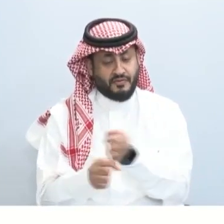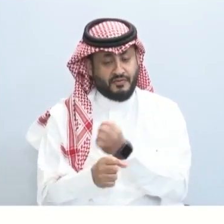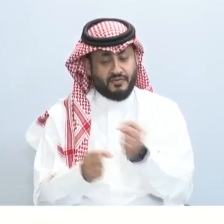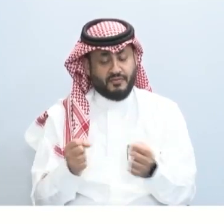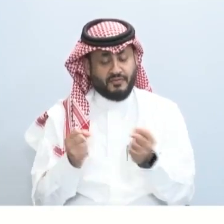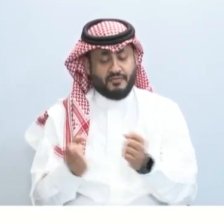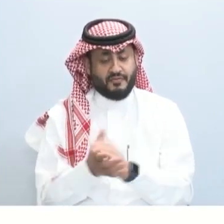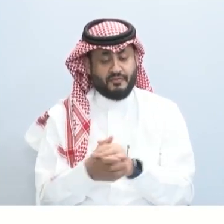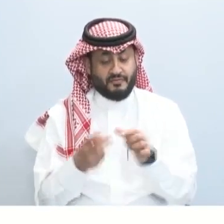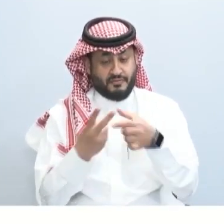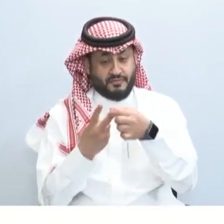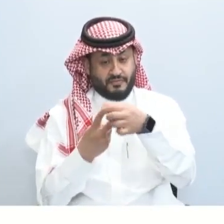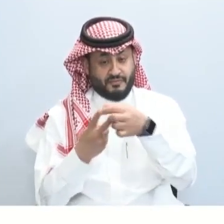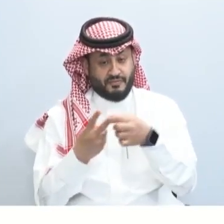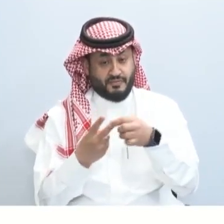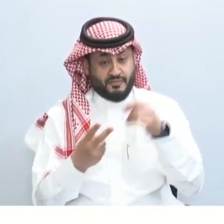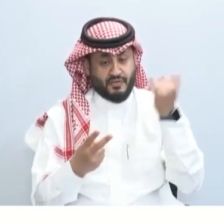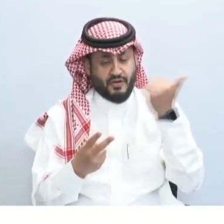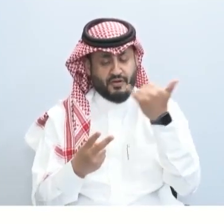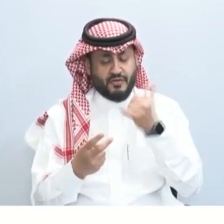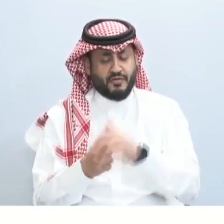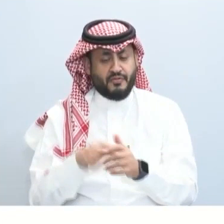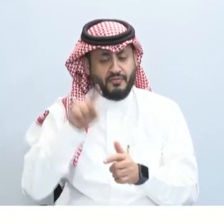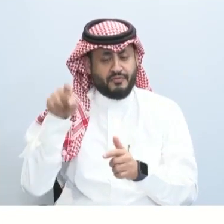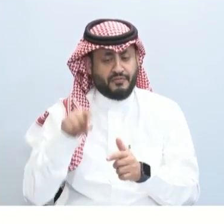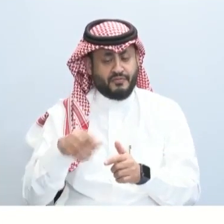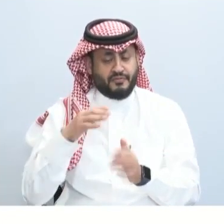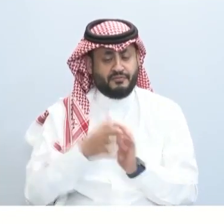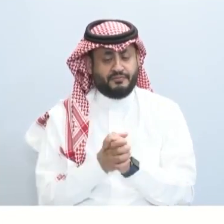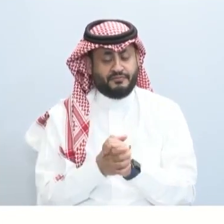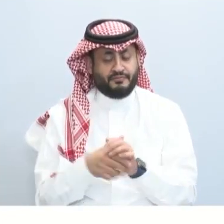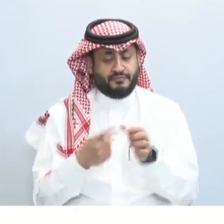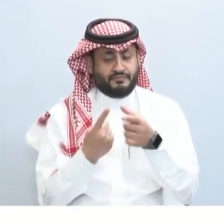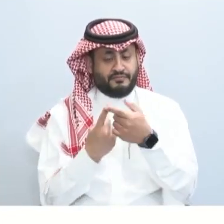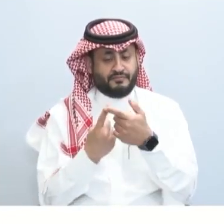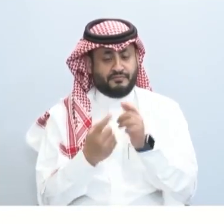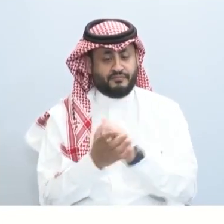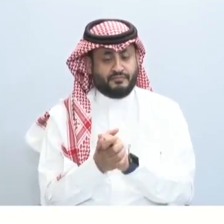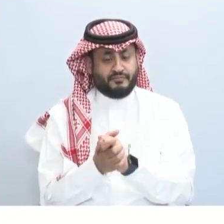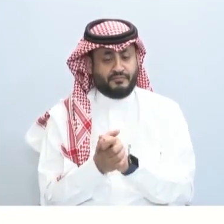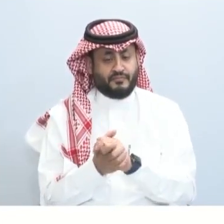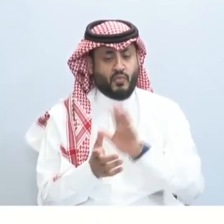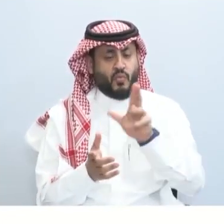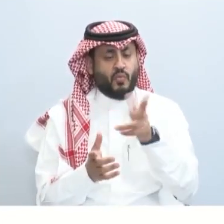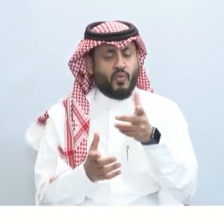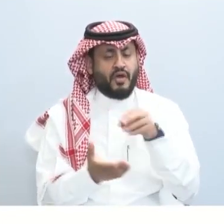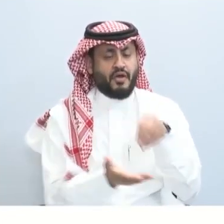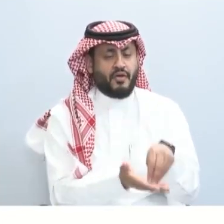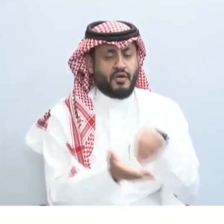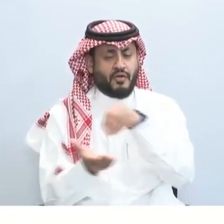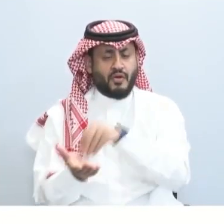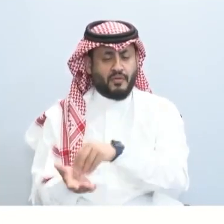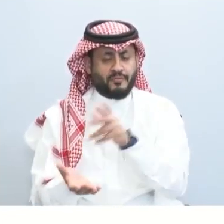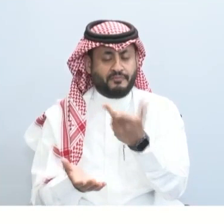we have two important questions to answer. The first one about where are you